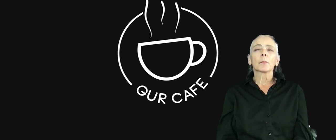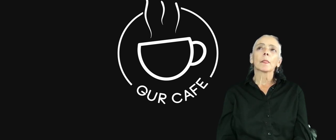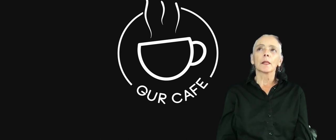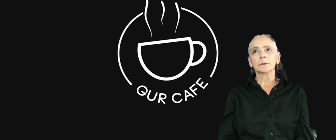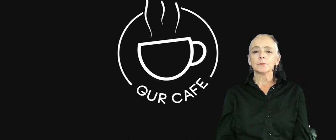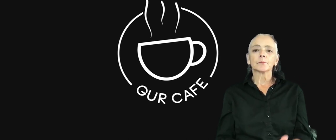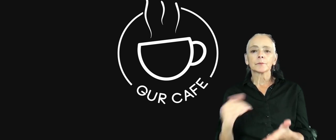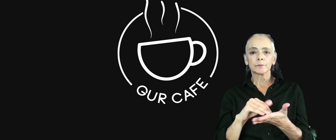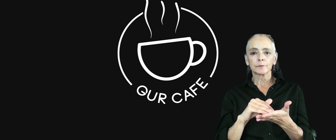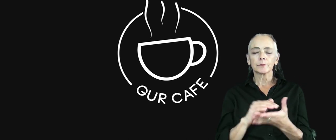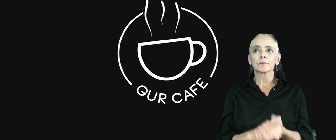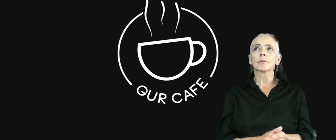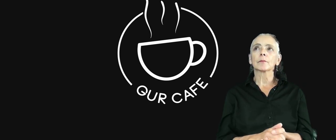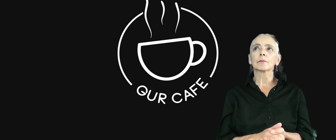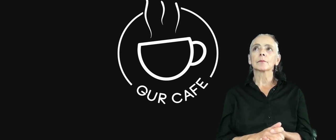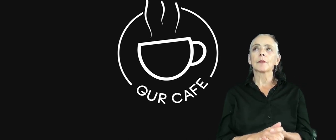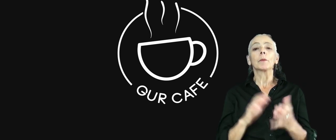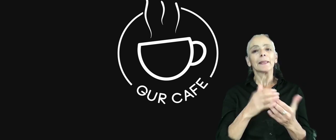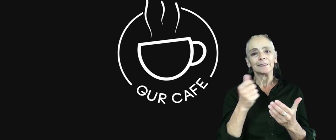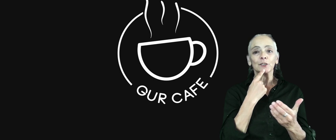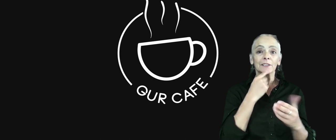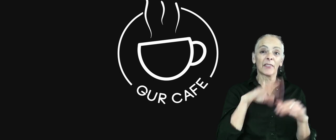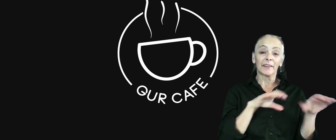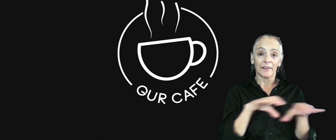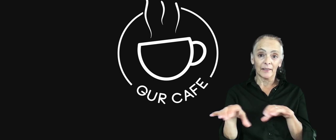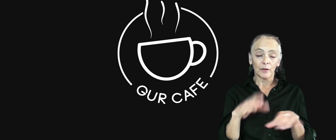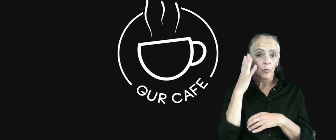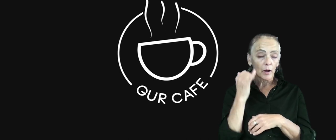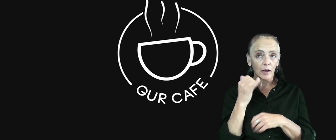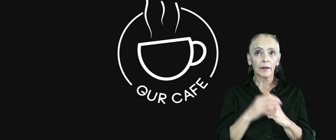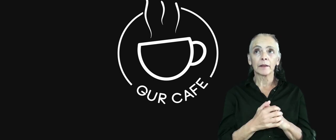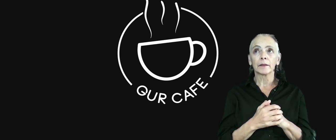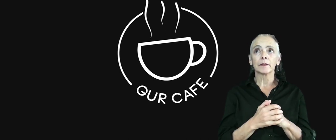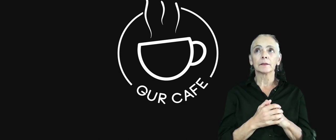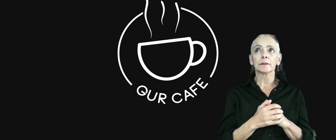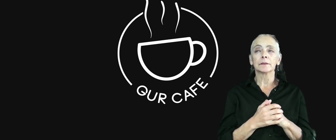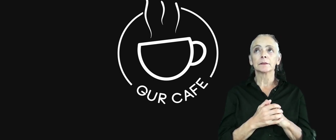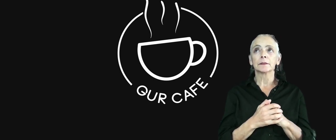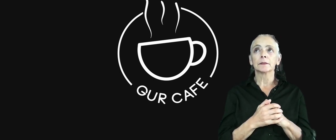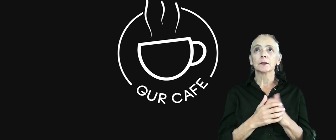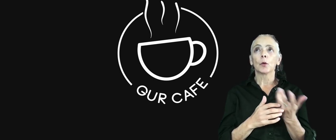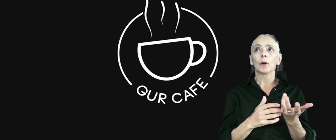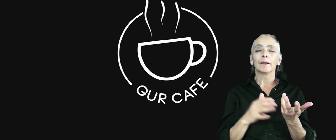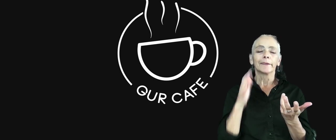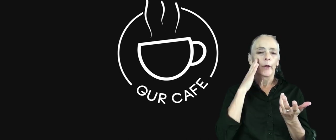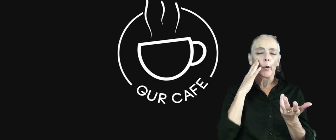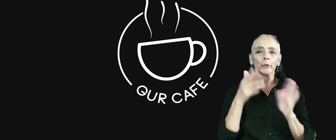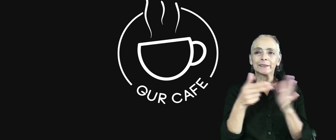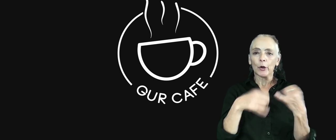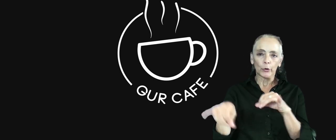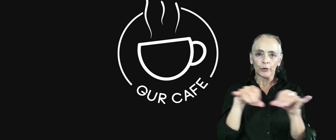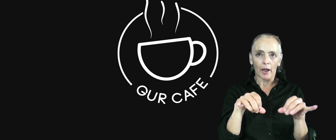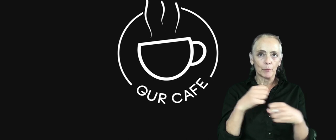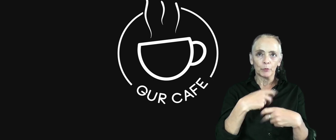again, it's easier said than done, because it's also some kind of widely spread stereotype on the productions that this